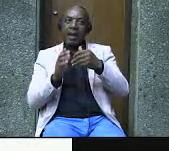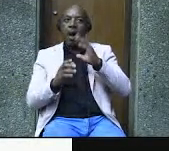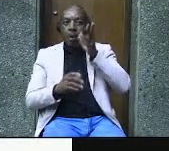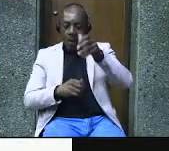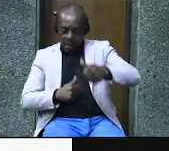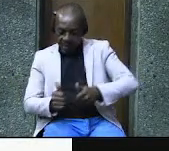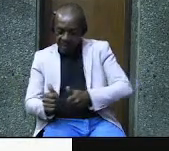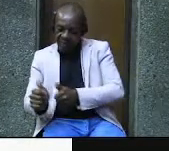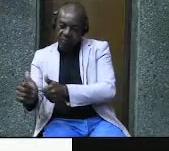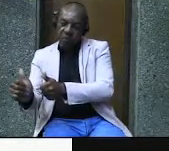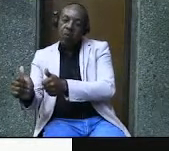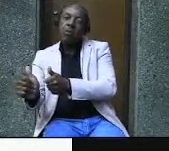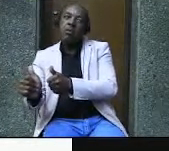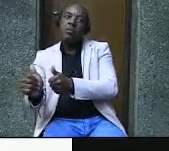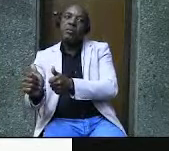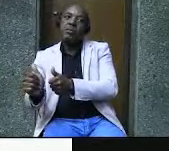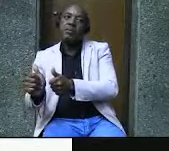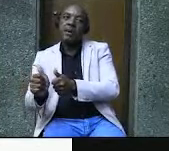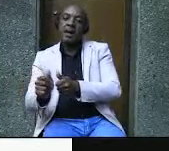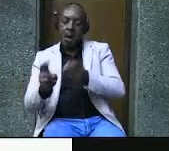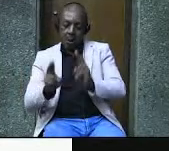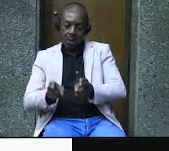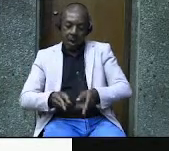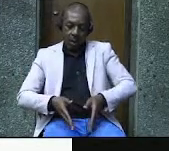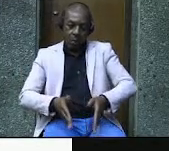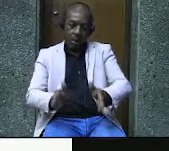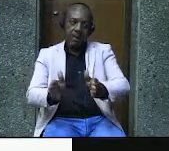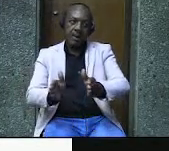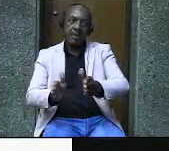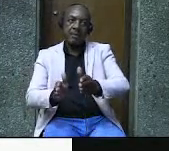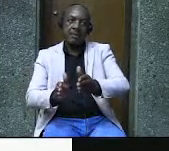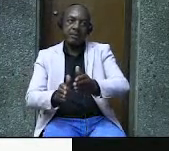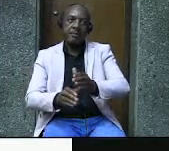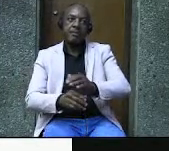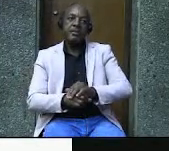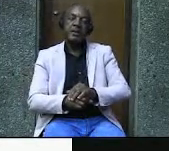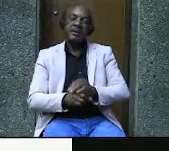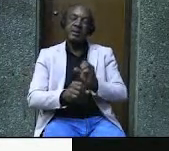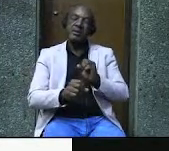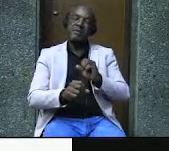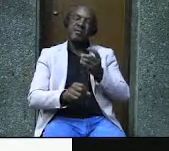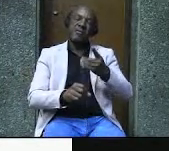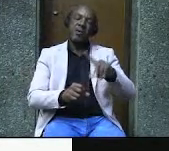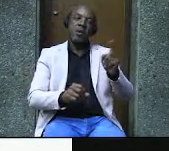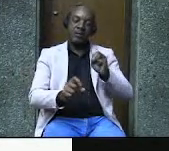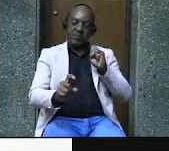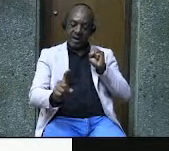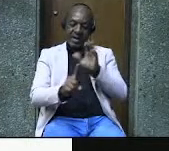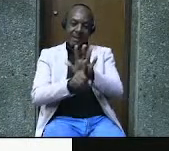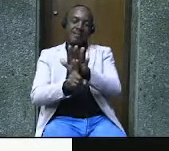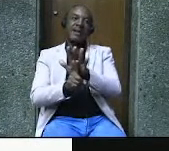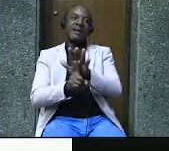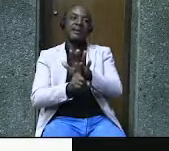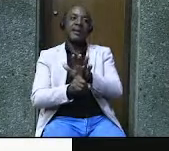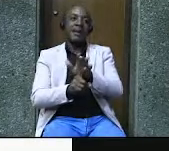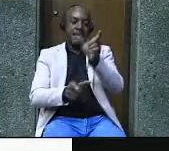so that as much as possible the affected party is accommodated.